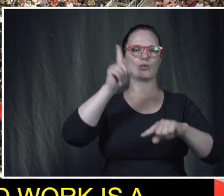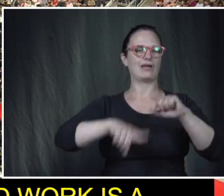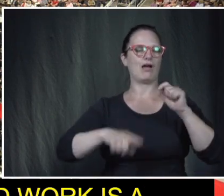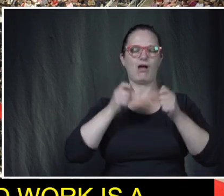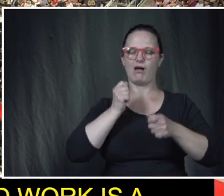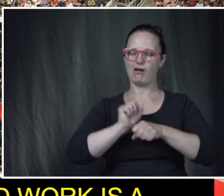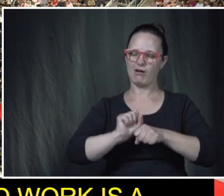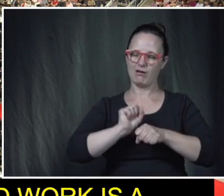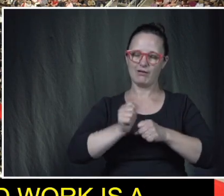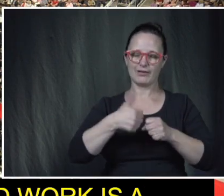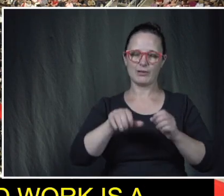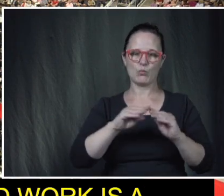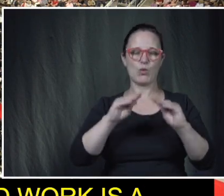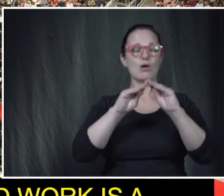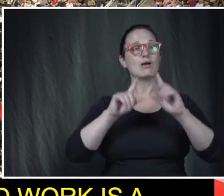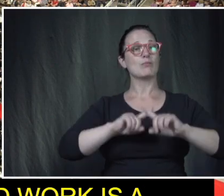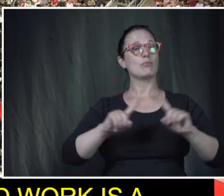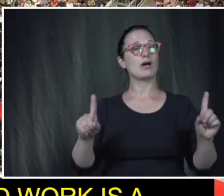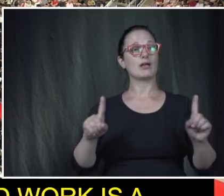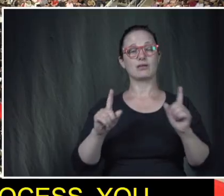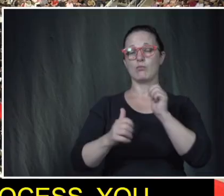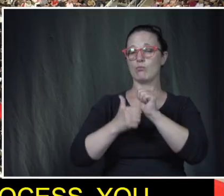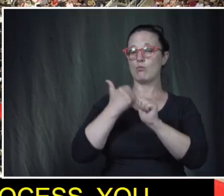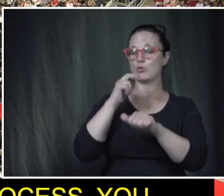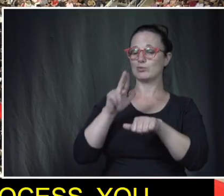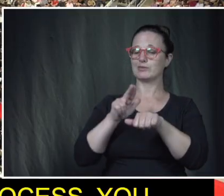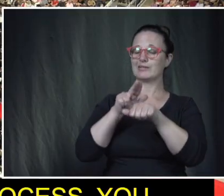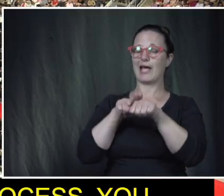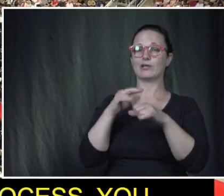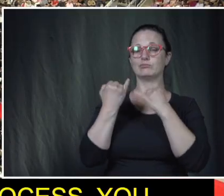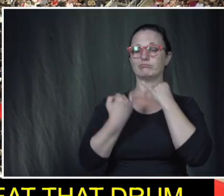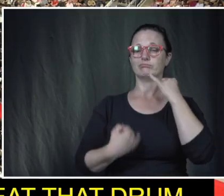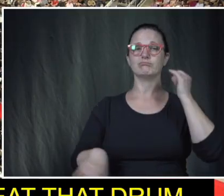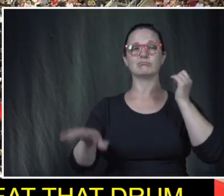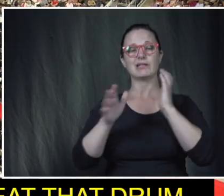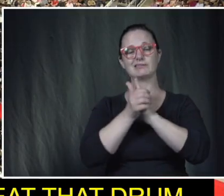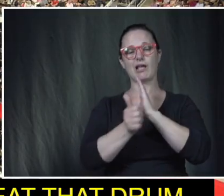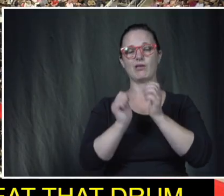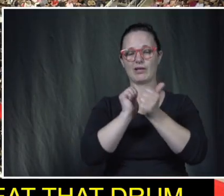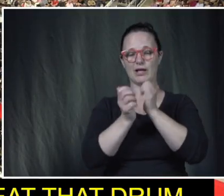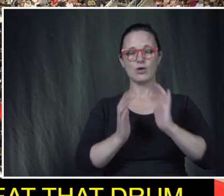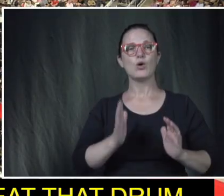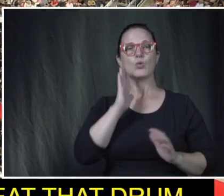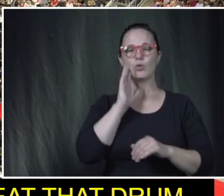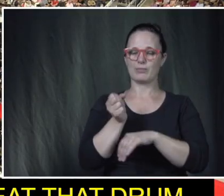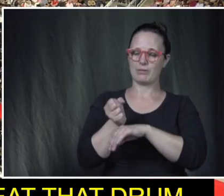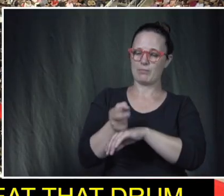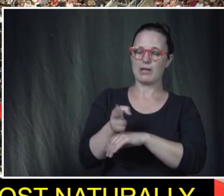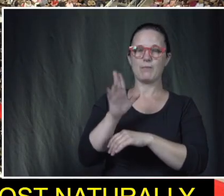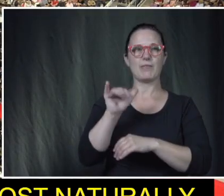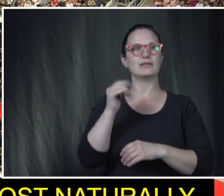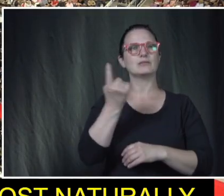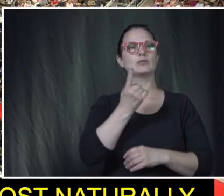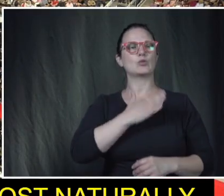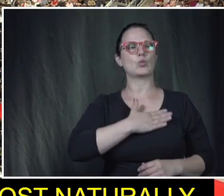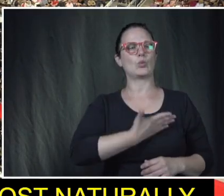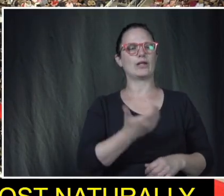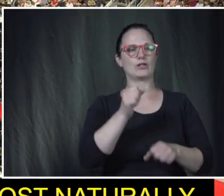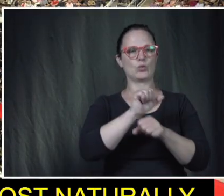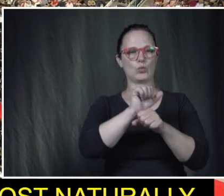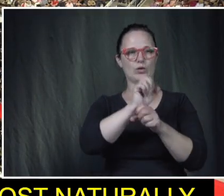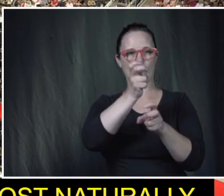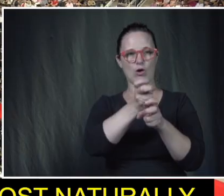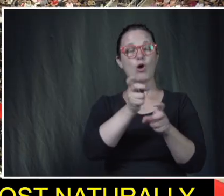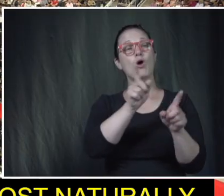most naturally talented athlete get beat by people who are willing to work harder every day. That also